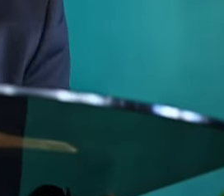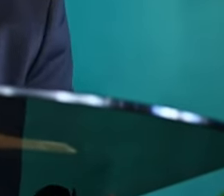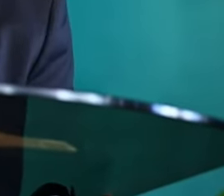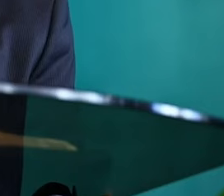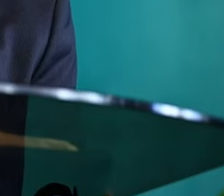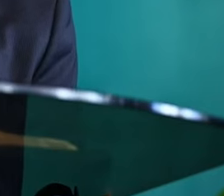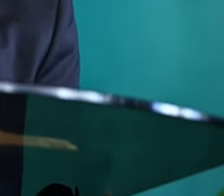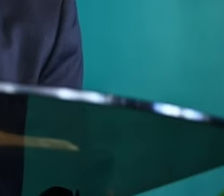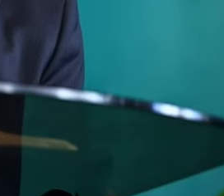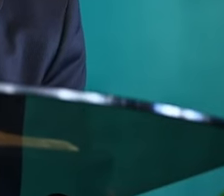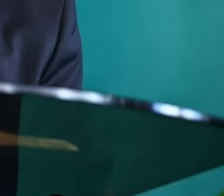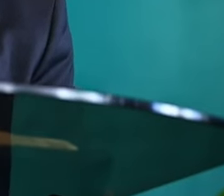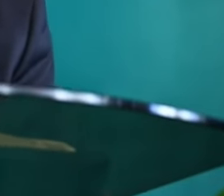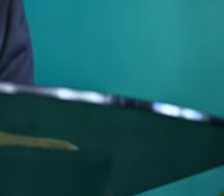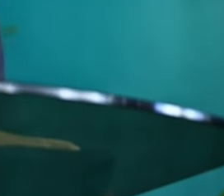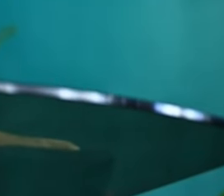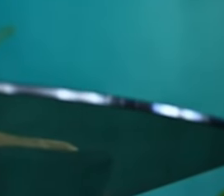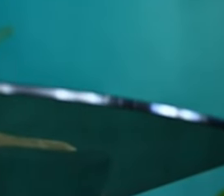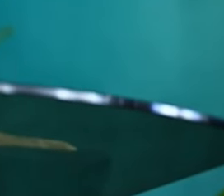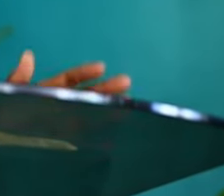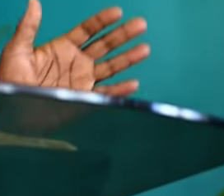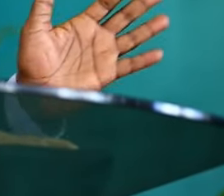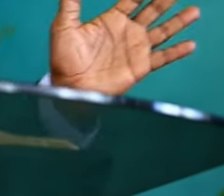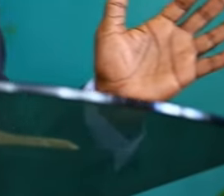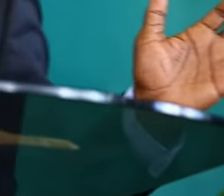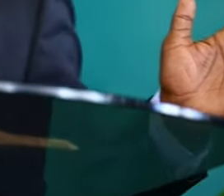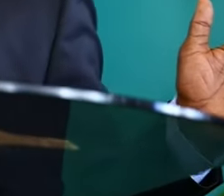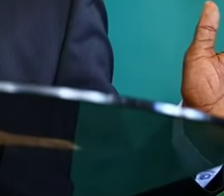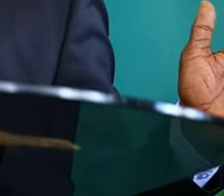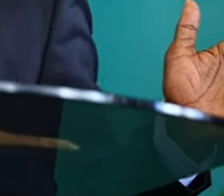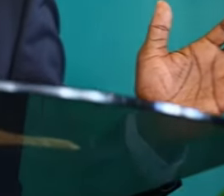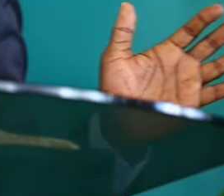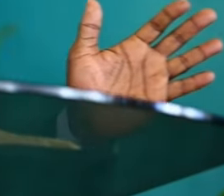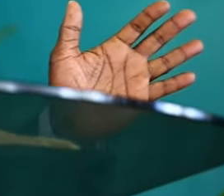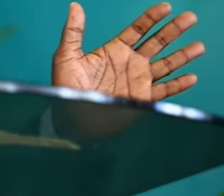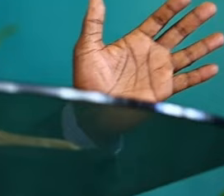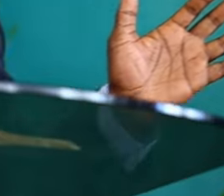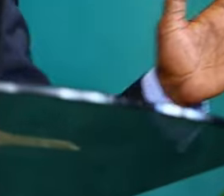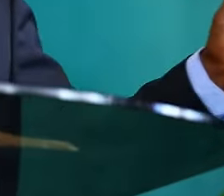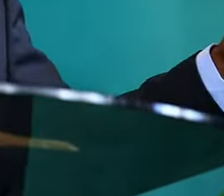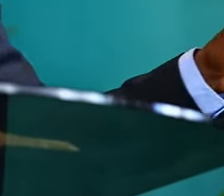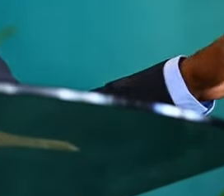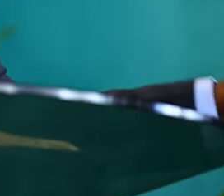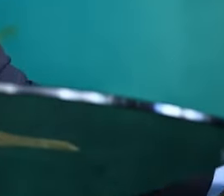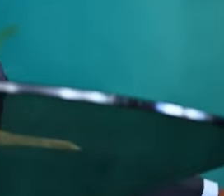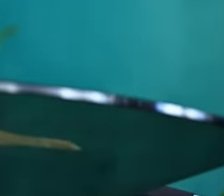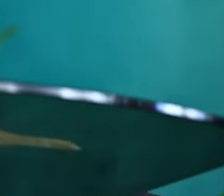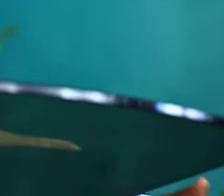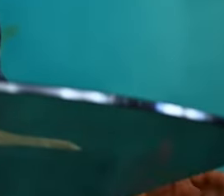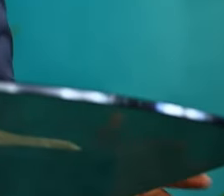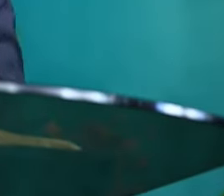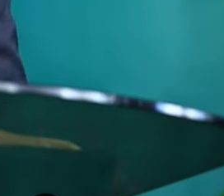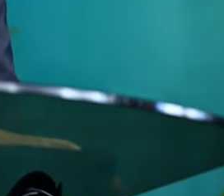them. Jonathan did not reserve anything. There are no spare